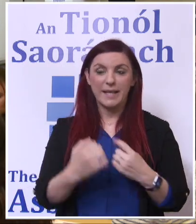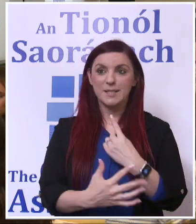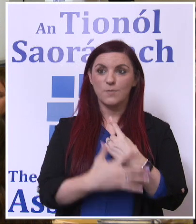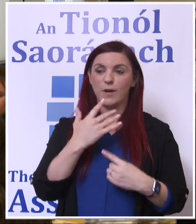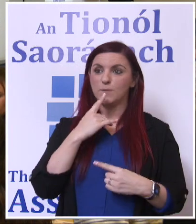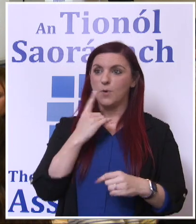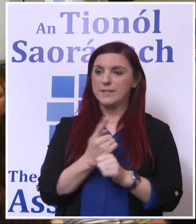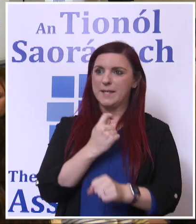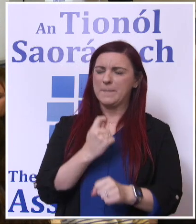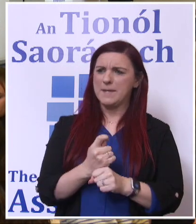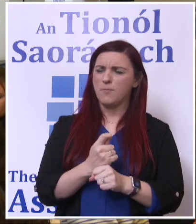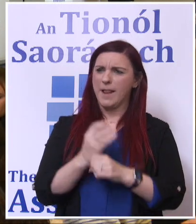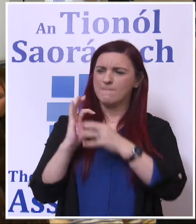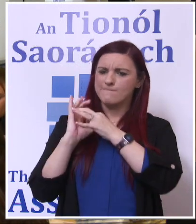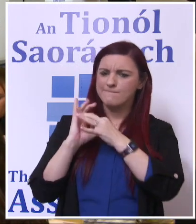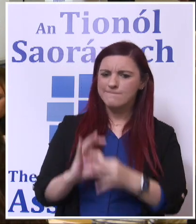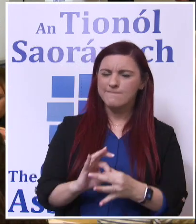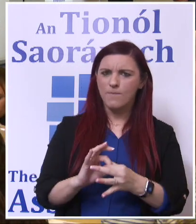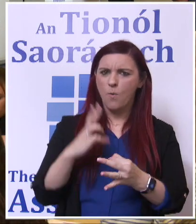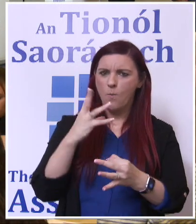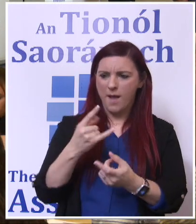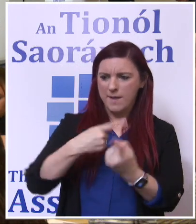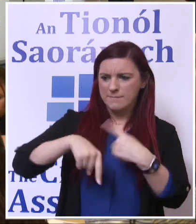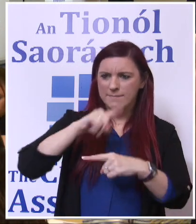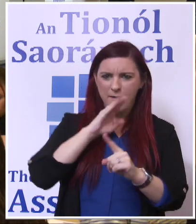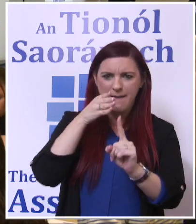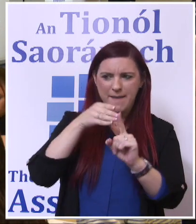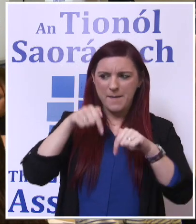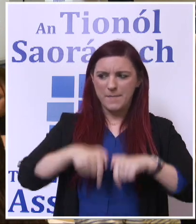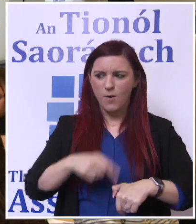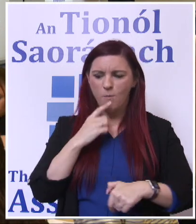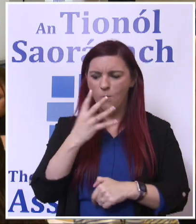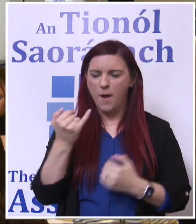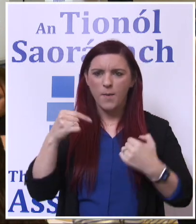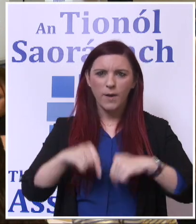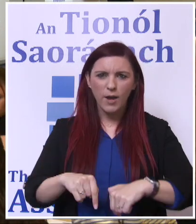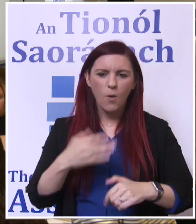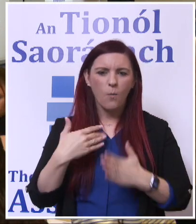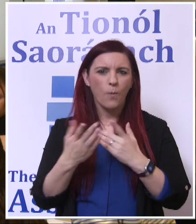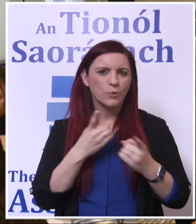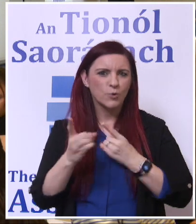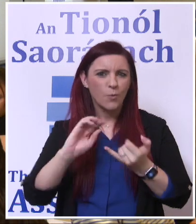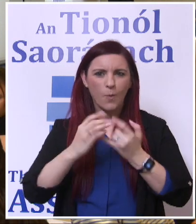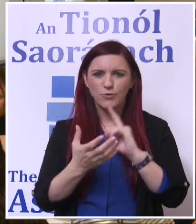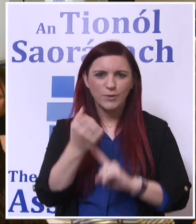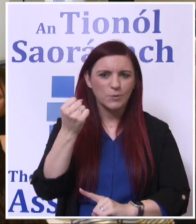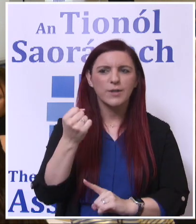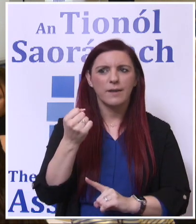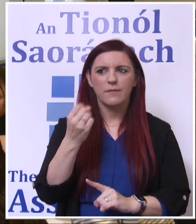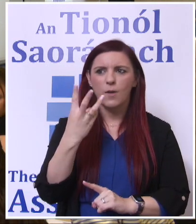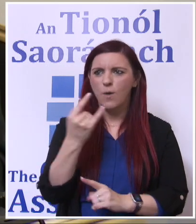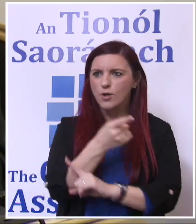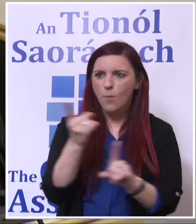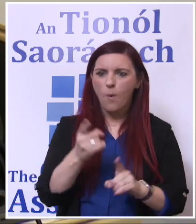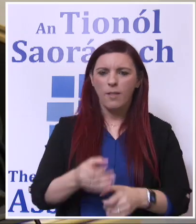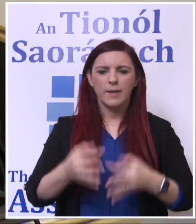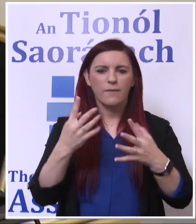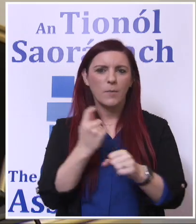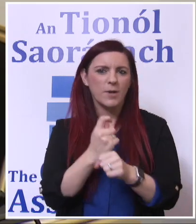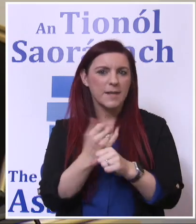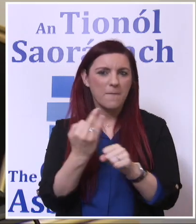of our limited time together and ensure that members are supported to the greatest extent possible, including their preparation for meetings, and all meetings will